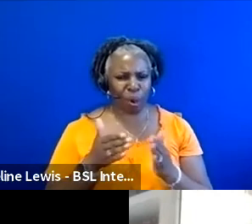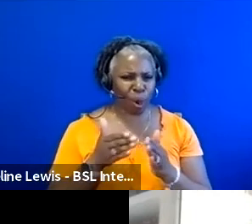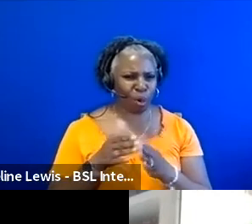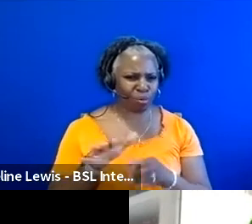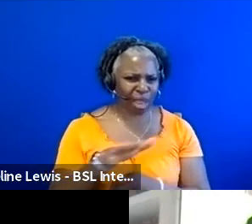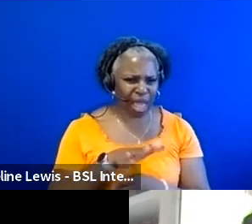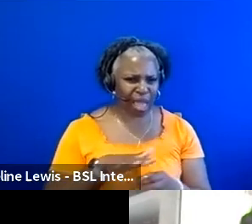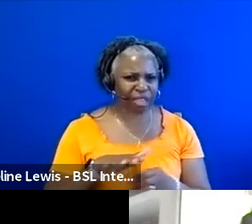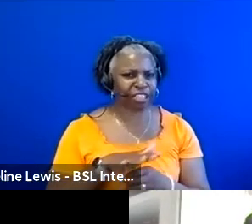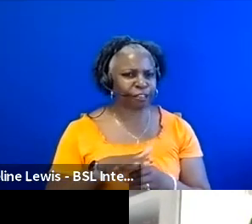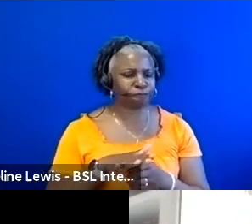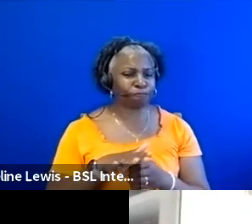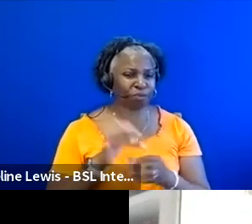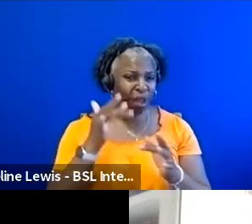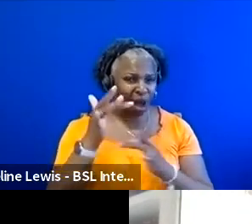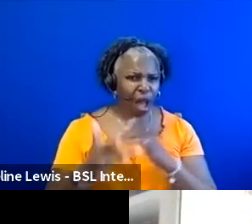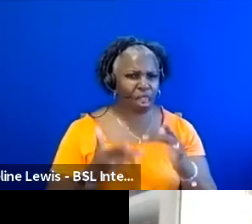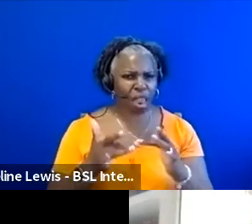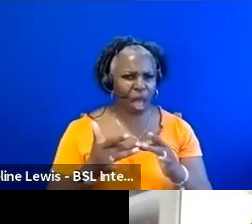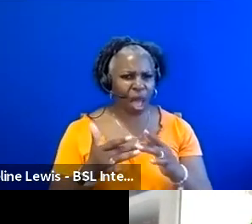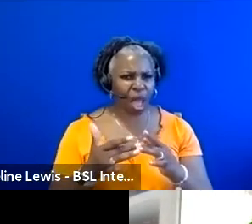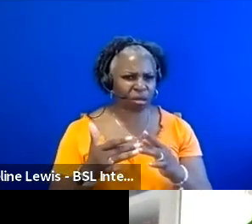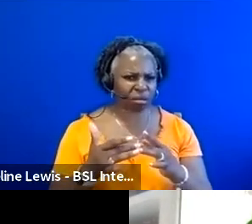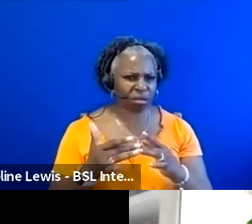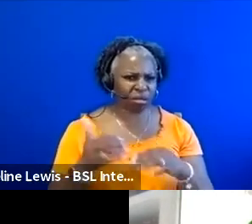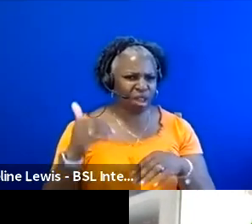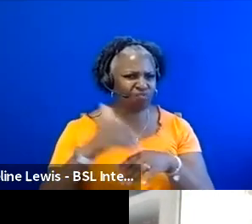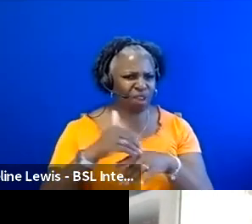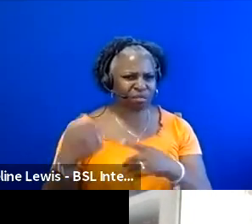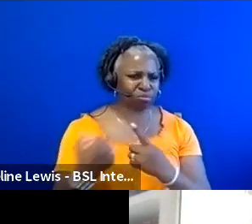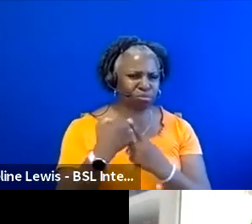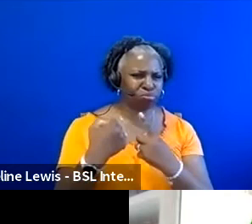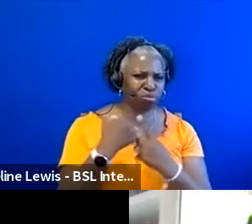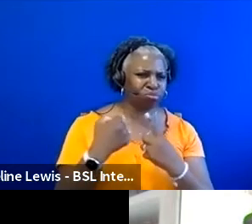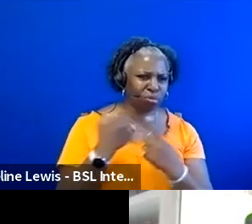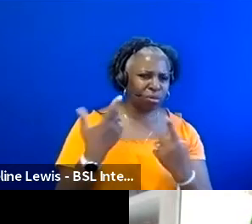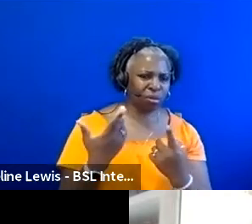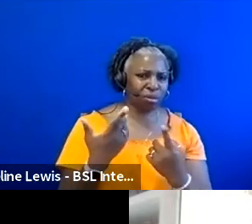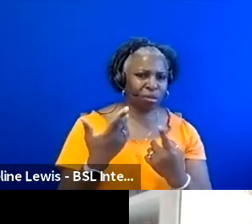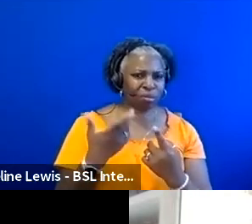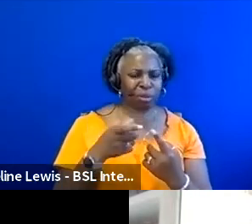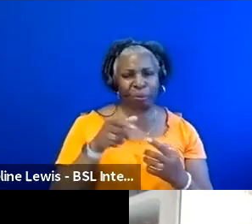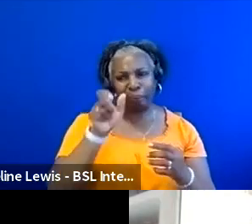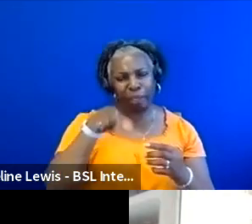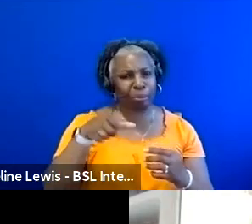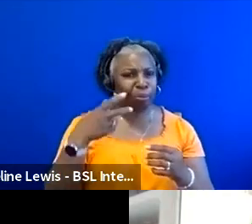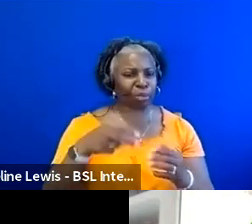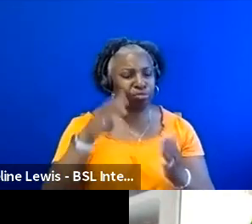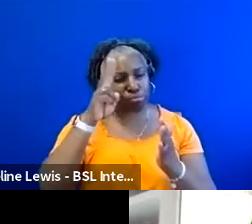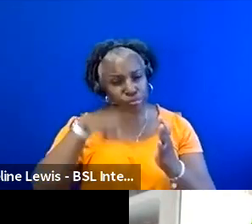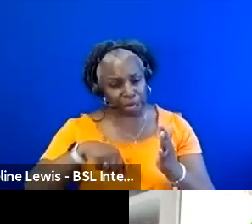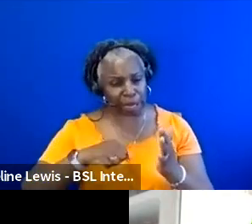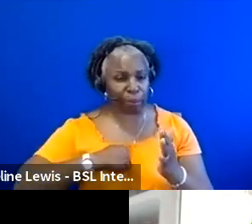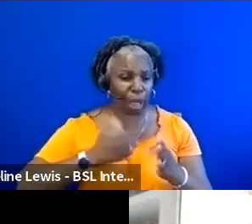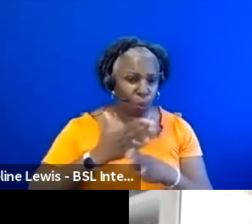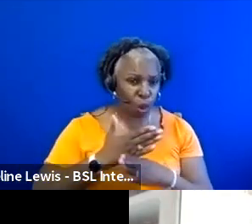the online harassment. I'm kind of, you know, I've had outbursts from readers in the past covering